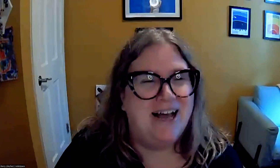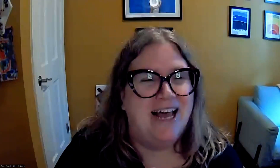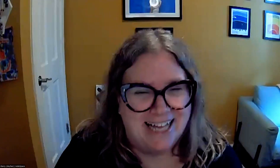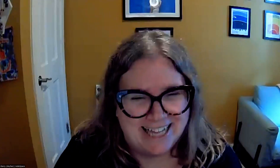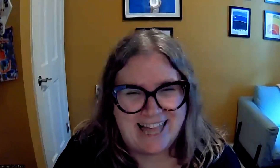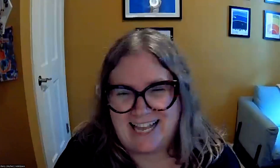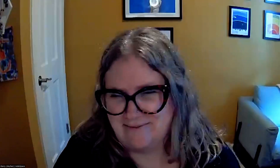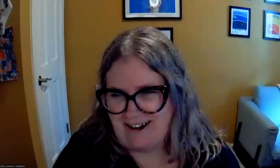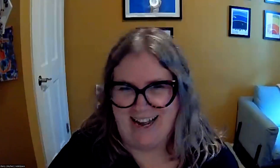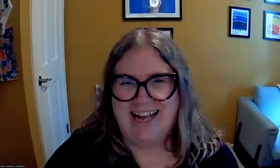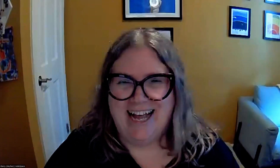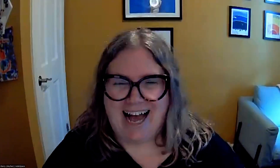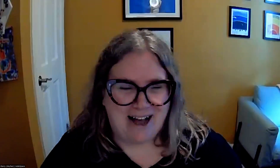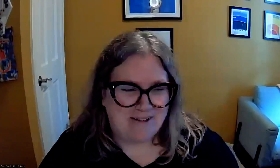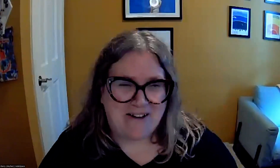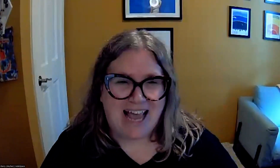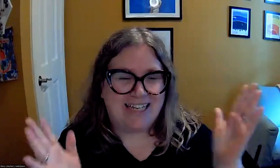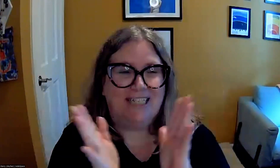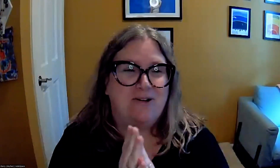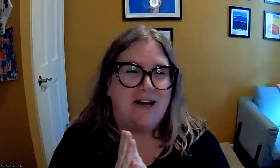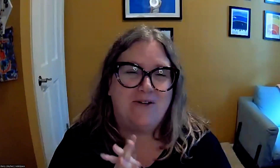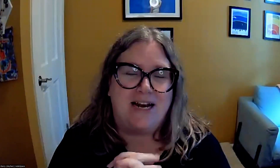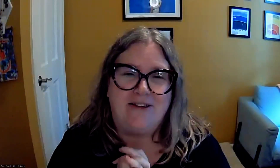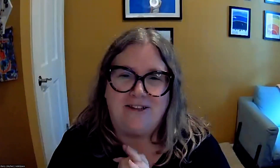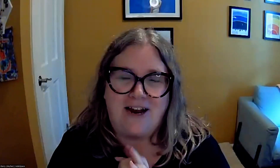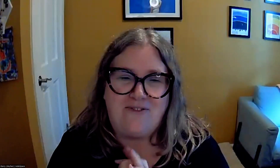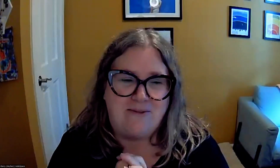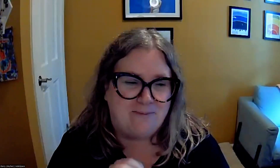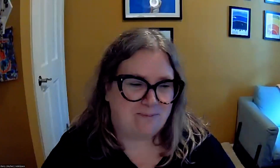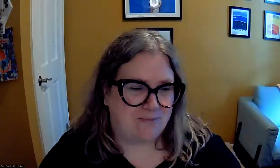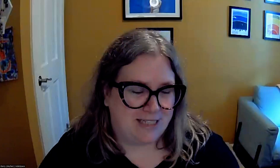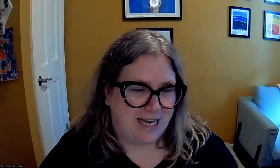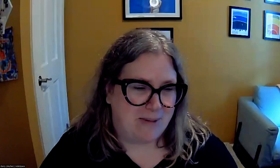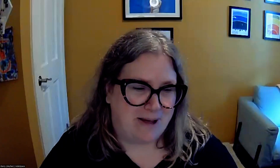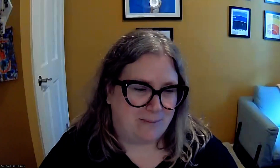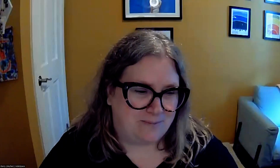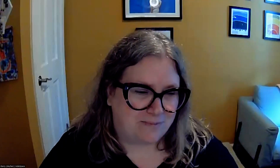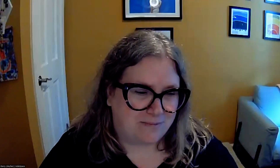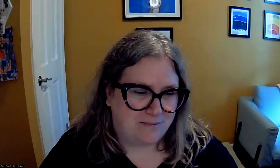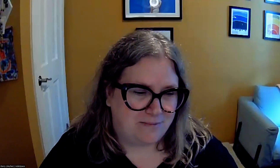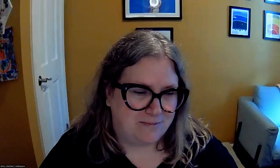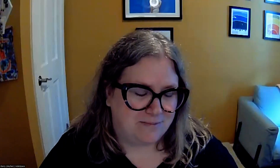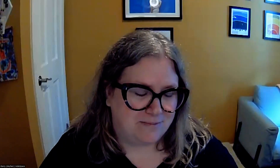Thank you, thank you, Mara. Okay, enjoy, everybody. They're a lot of fun. See you in a minute.